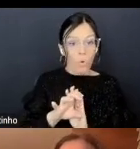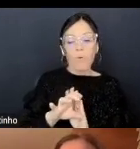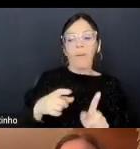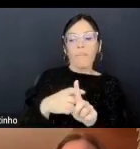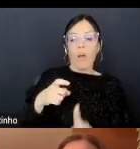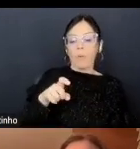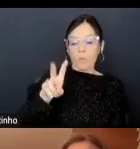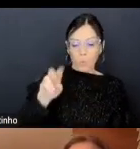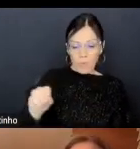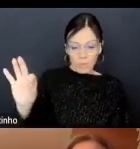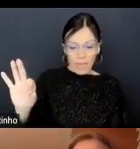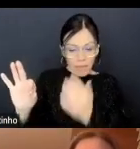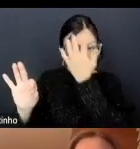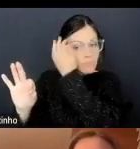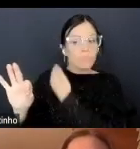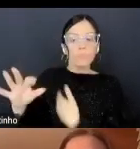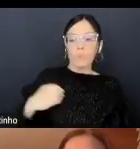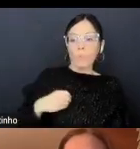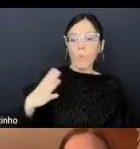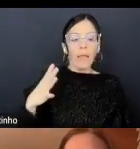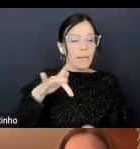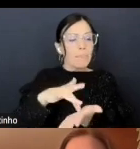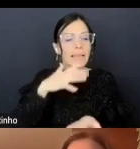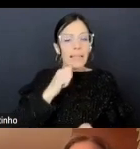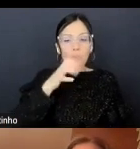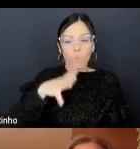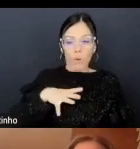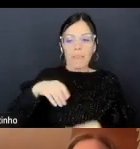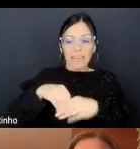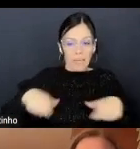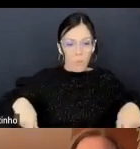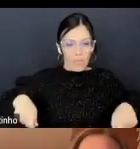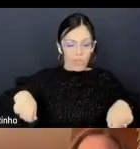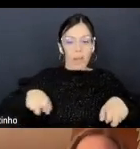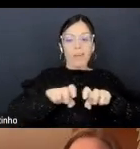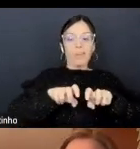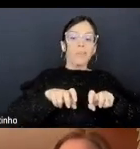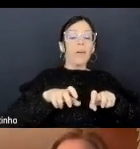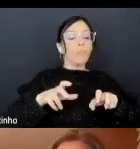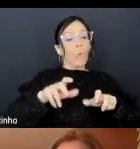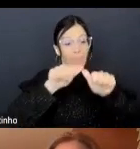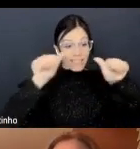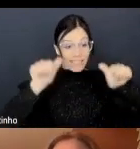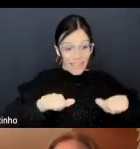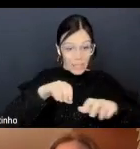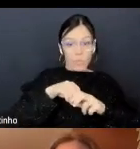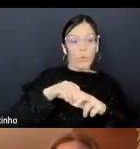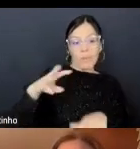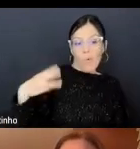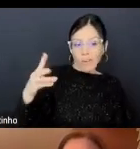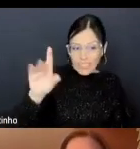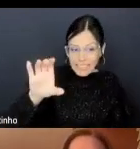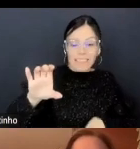2009 of a white middle-aged woman in a wheelchair posing next to the fdr memorial in washington dc